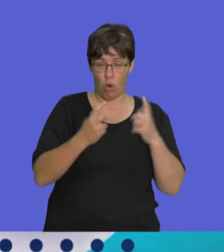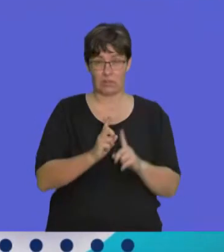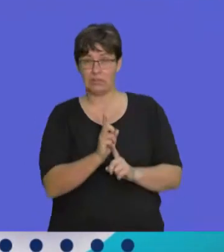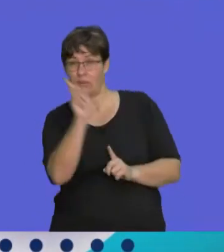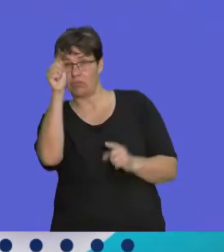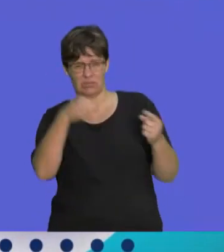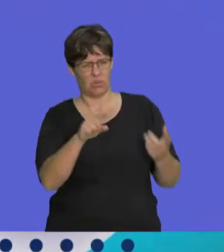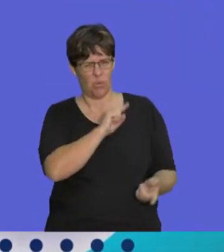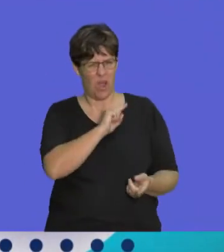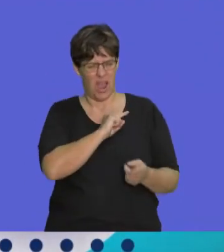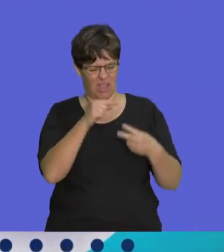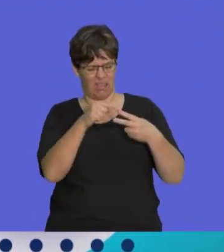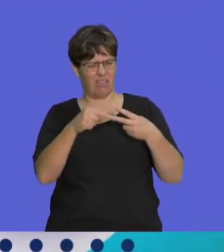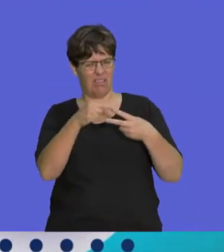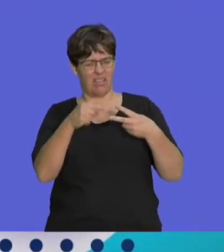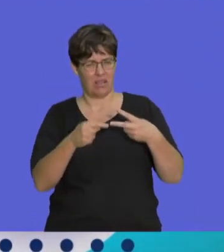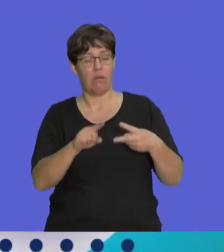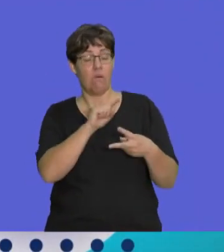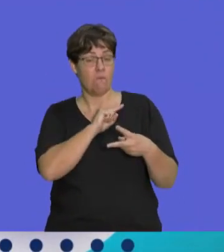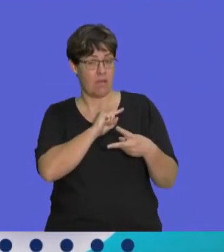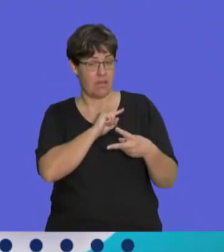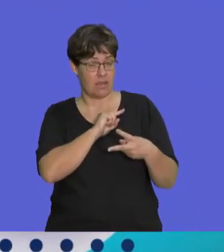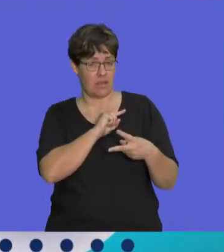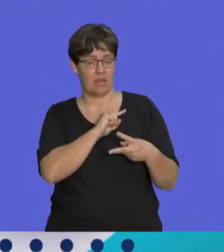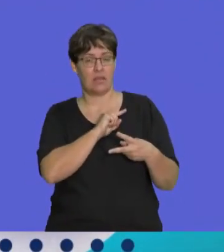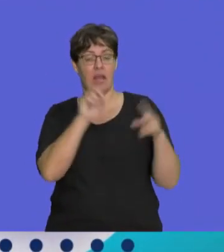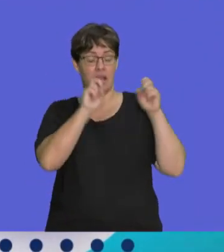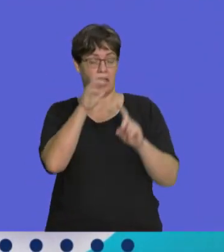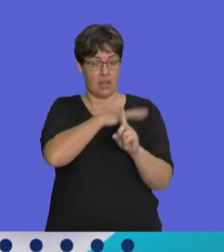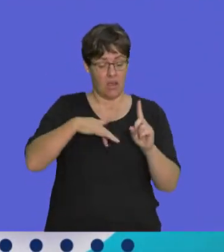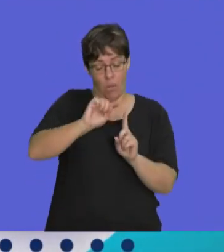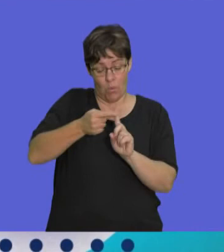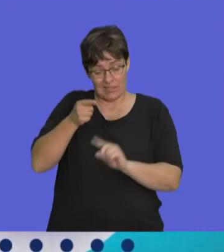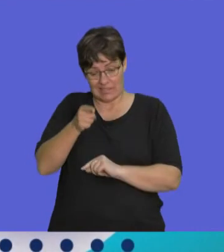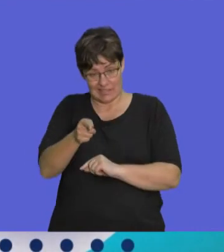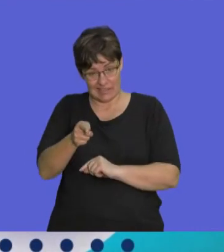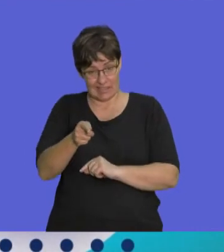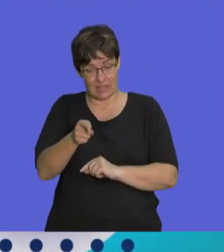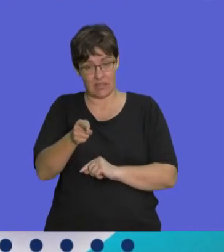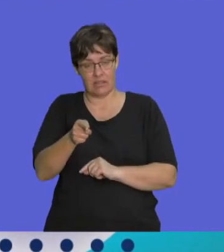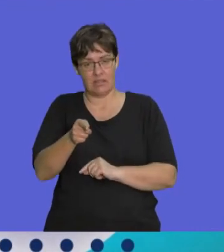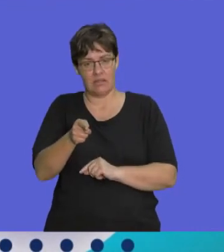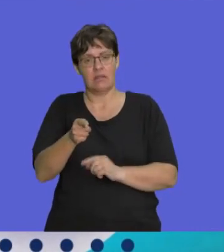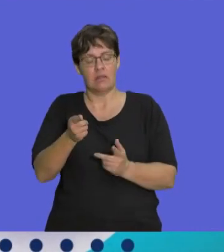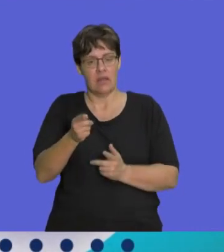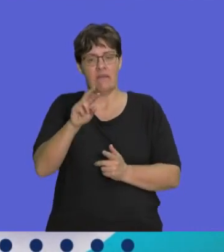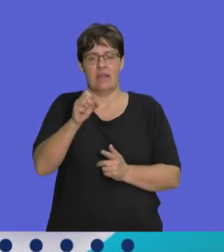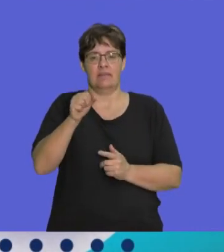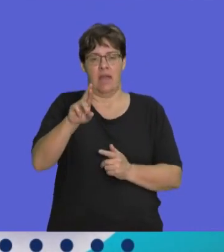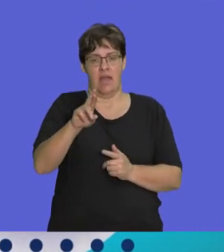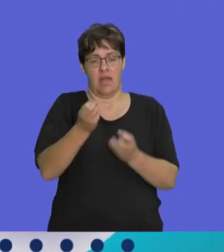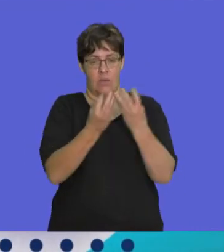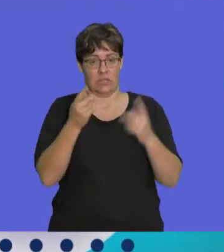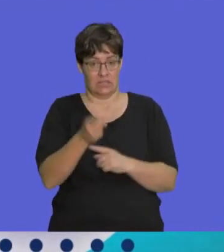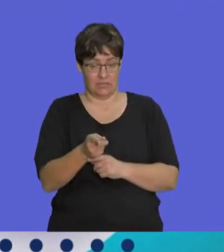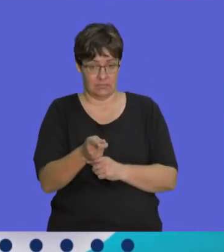magnitude and direction? Because we've emphasized the fact that electric field at a point is essentially, a vector quantity. So hence,